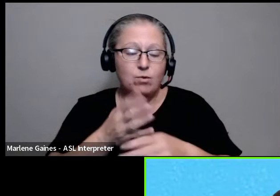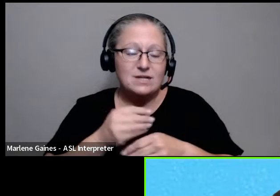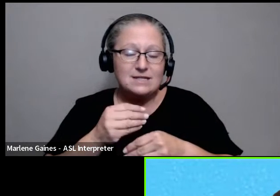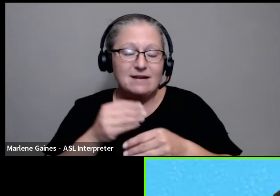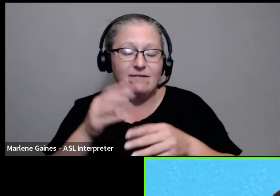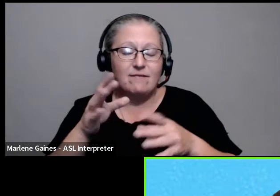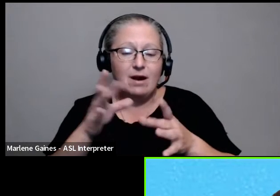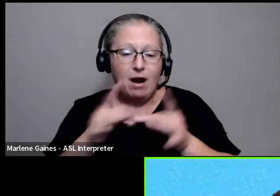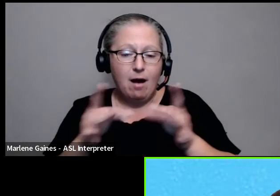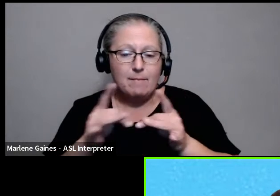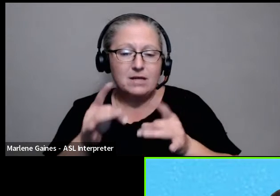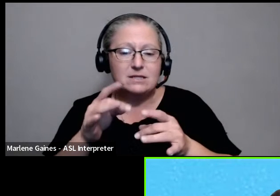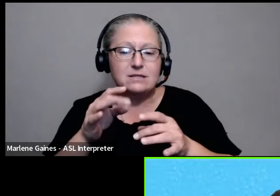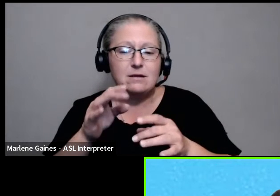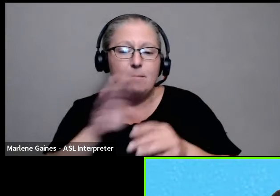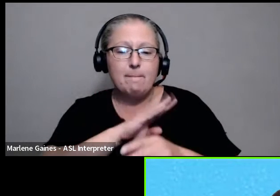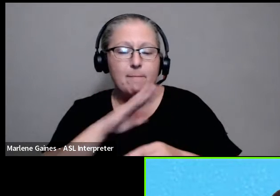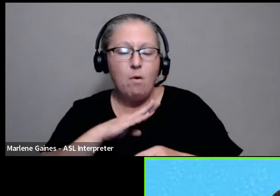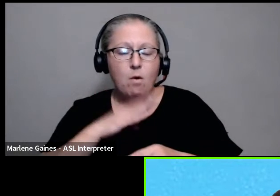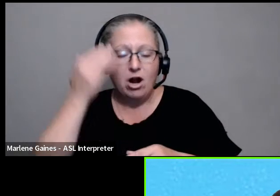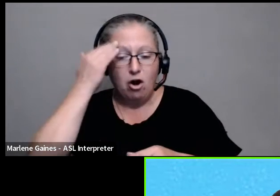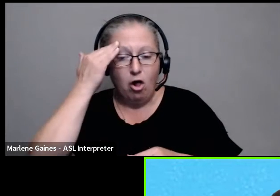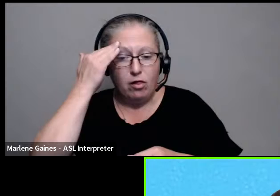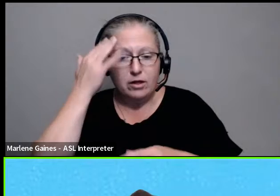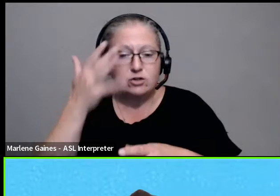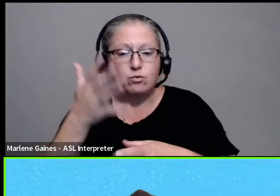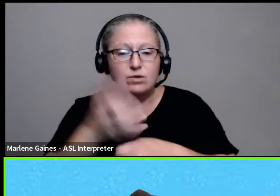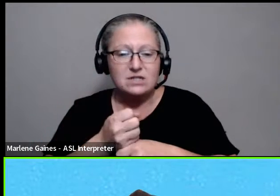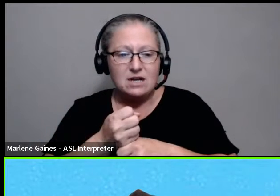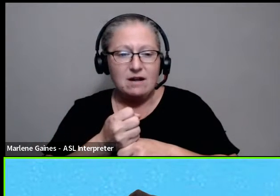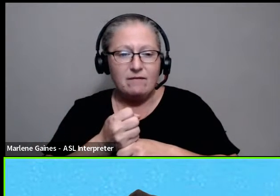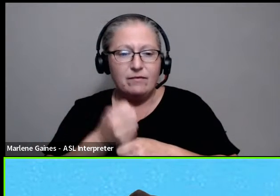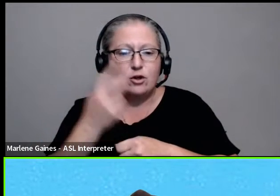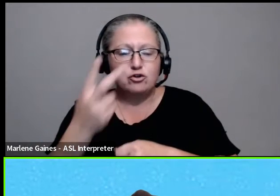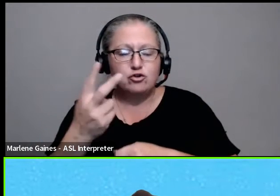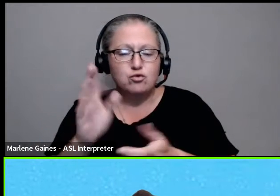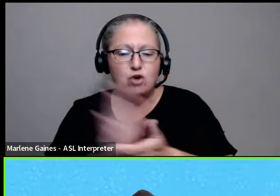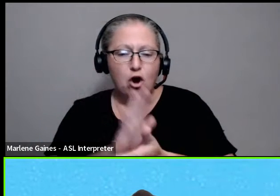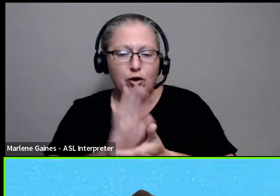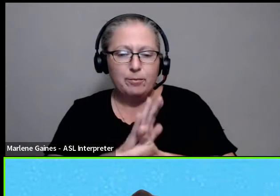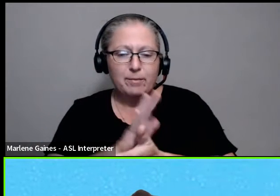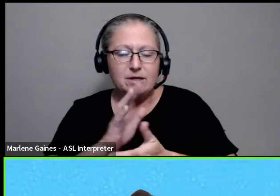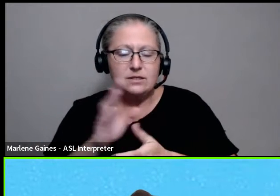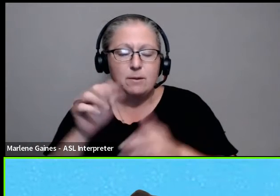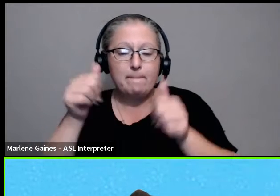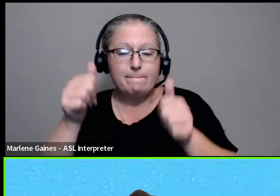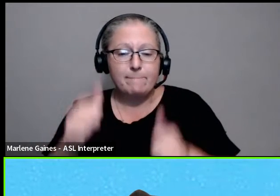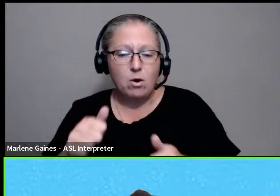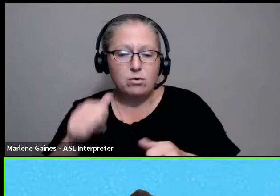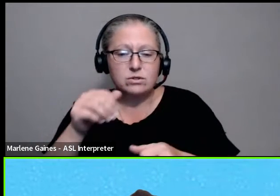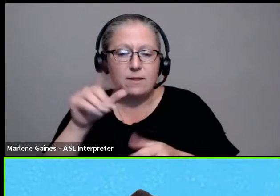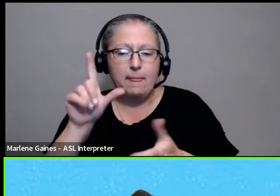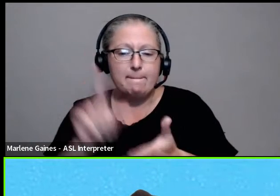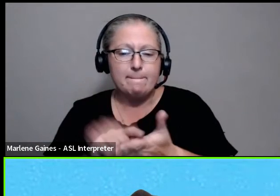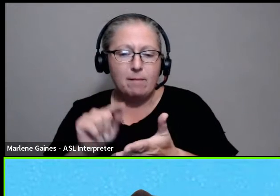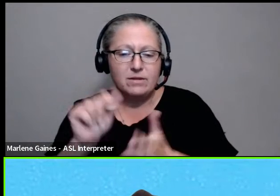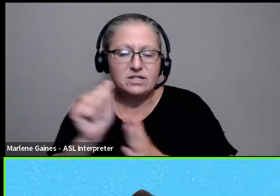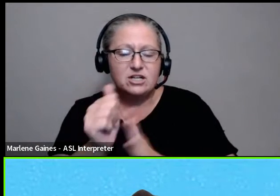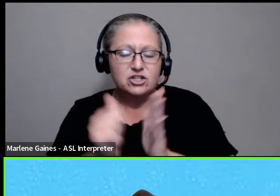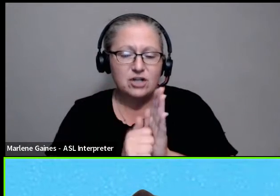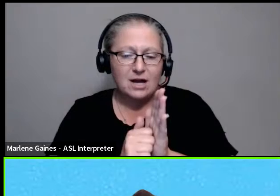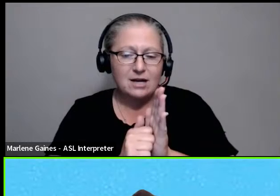the board would like to acknowledge receipt of the following 2 documents, which were posted to the published